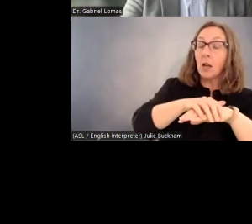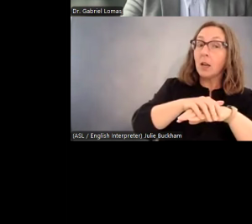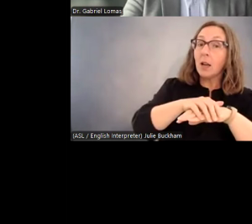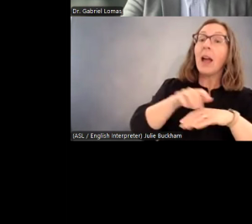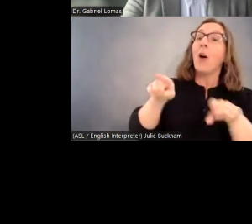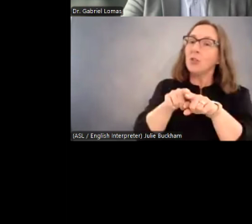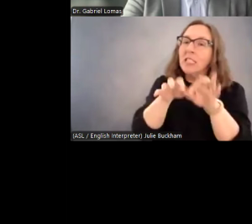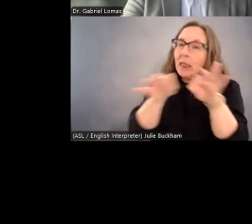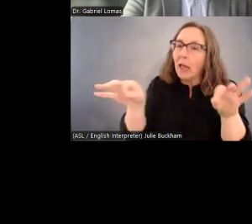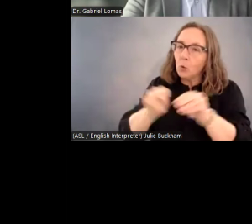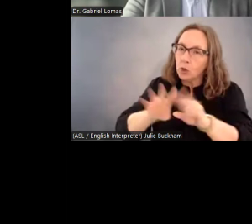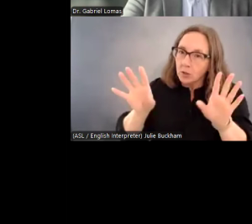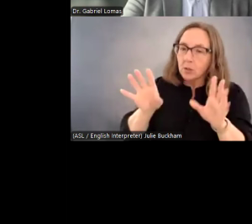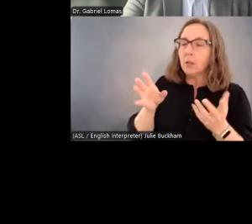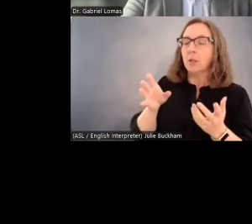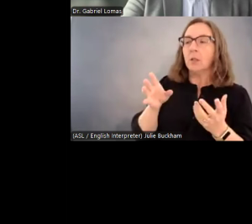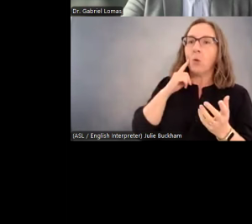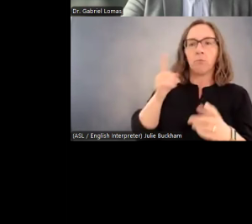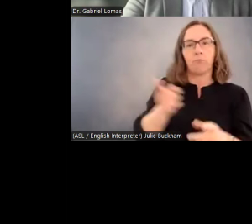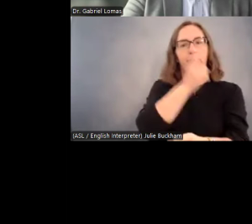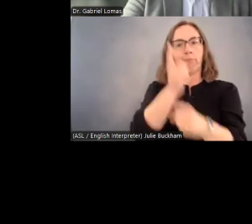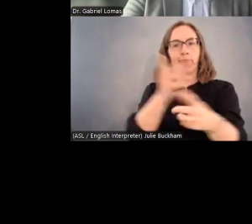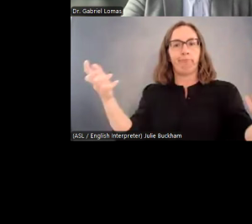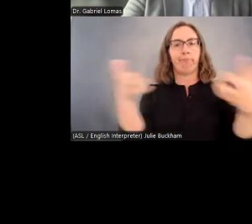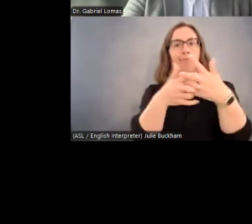proper accommodations.